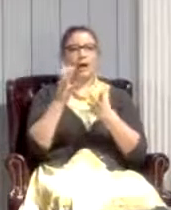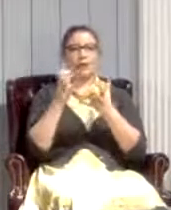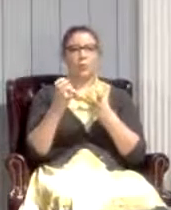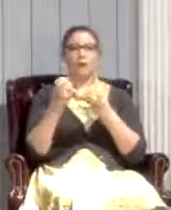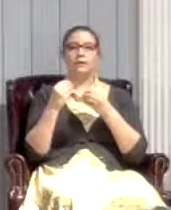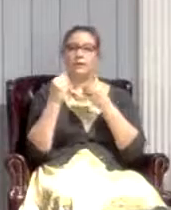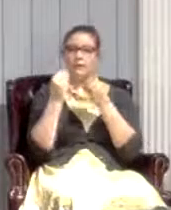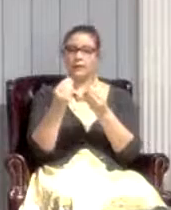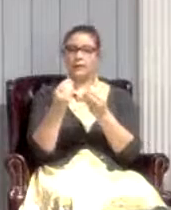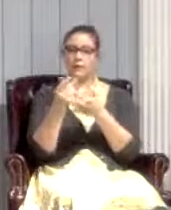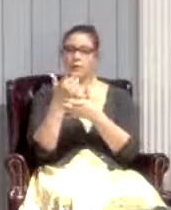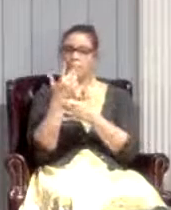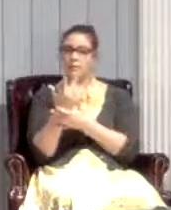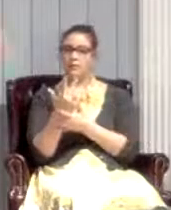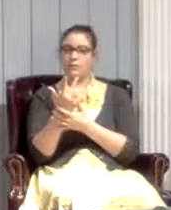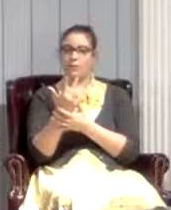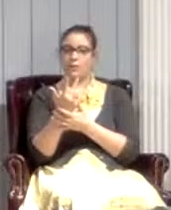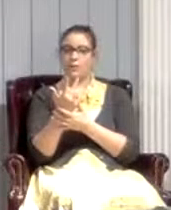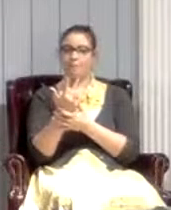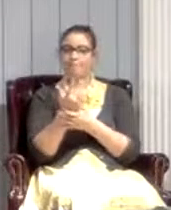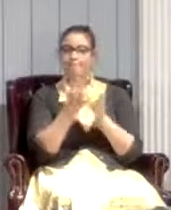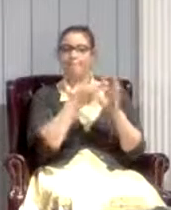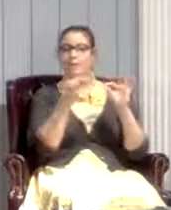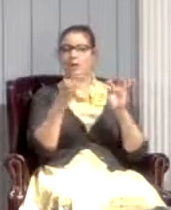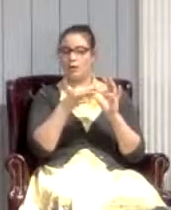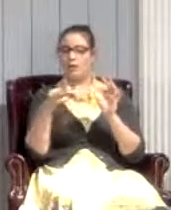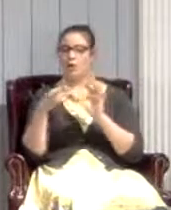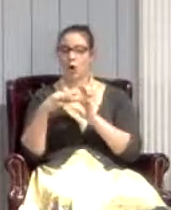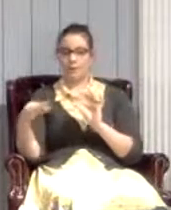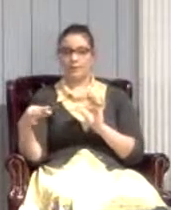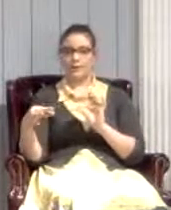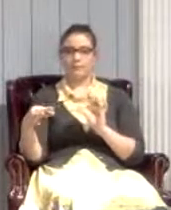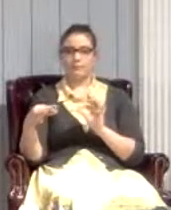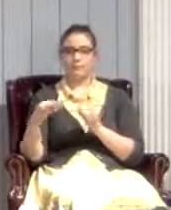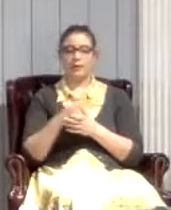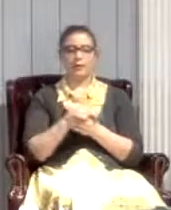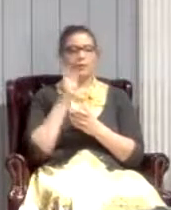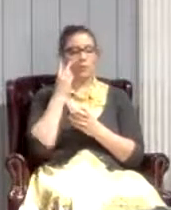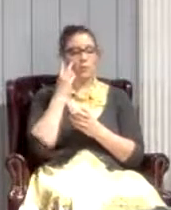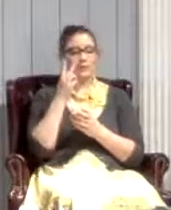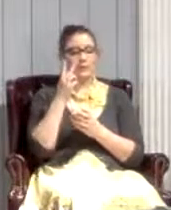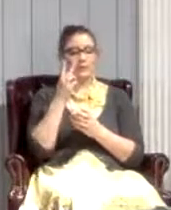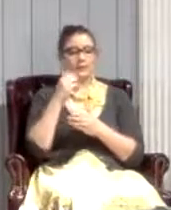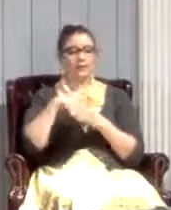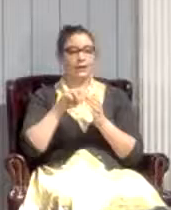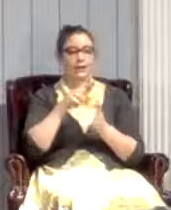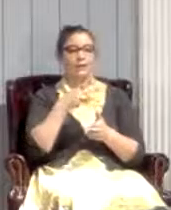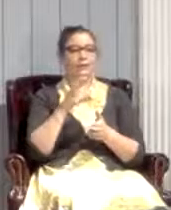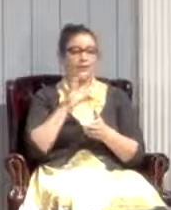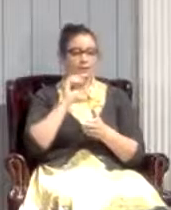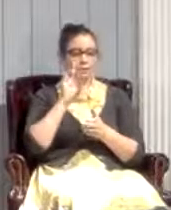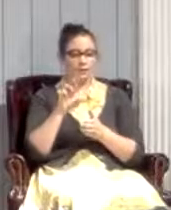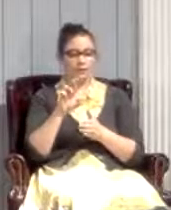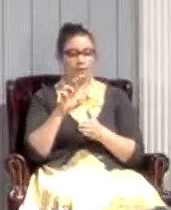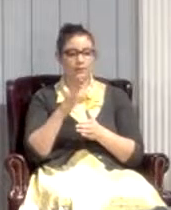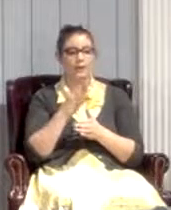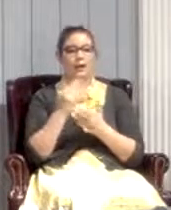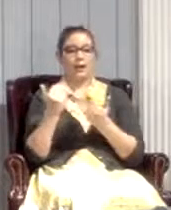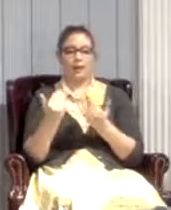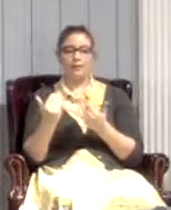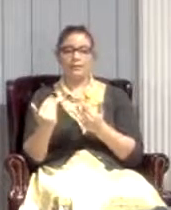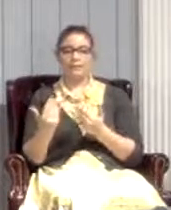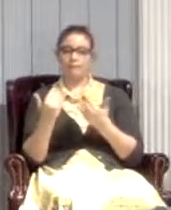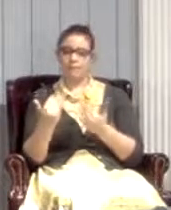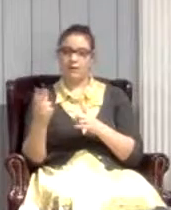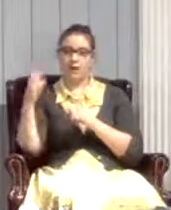comments based on, obviously what we see in 2 Corinthians, but now applying this passage in Ephesians to